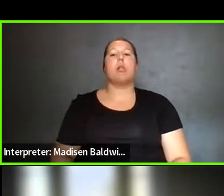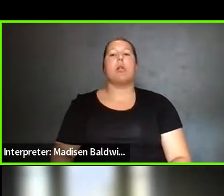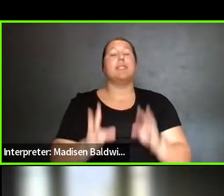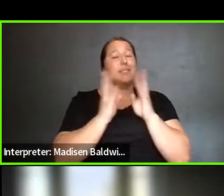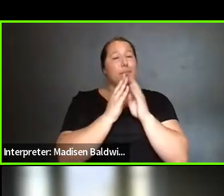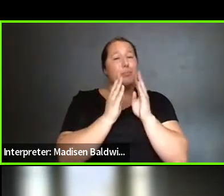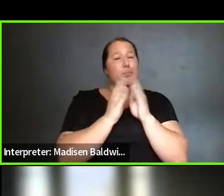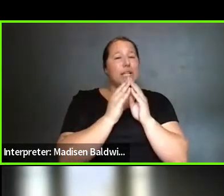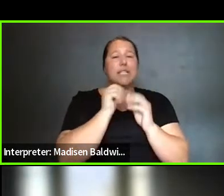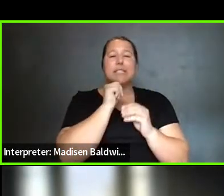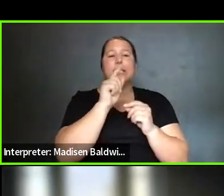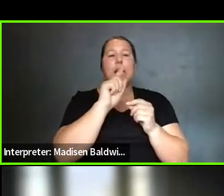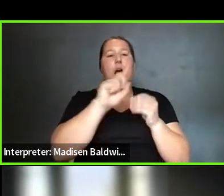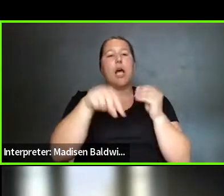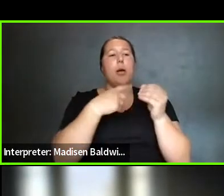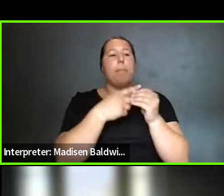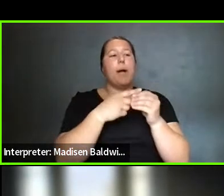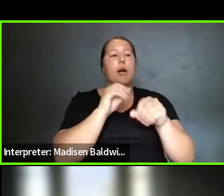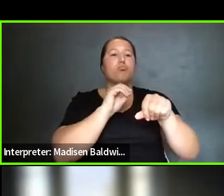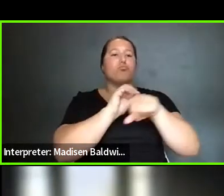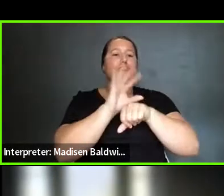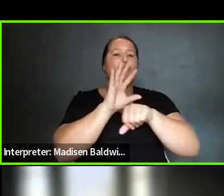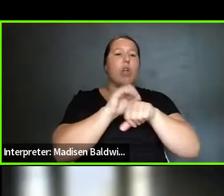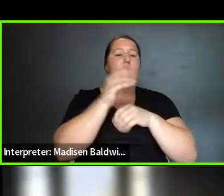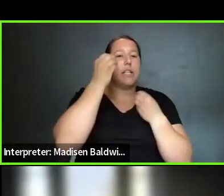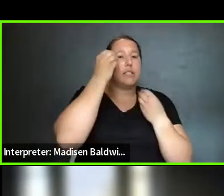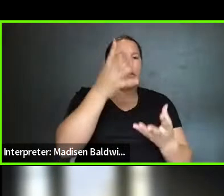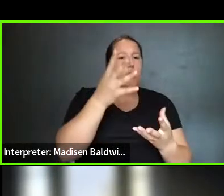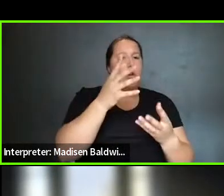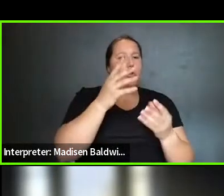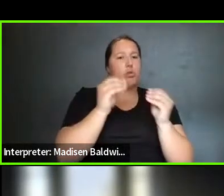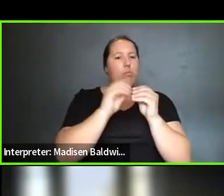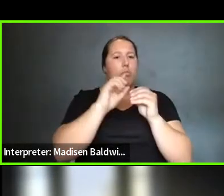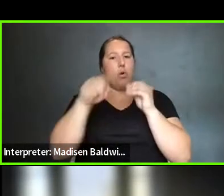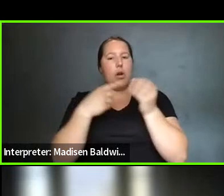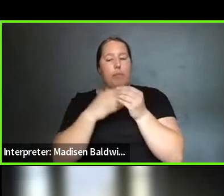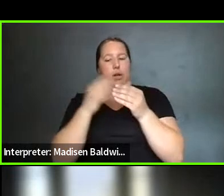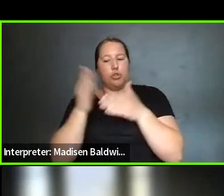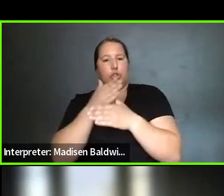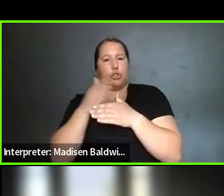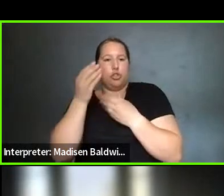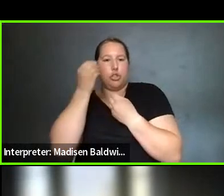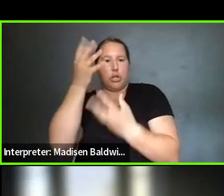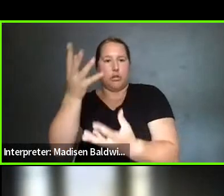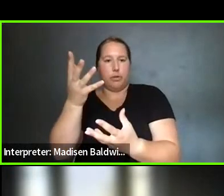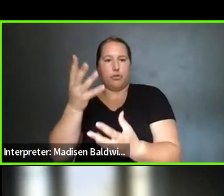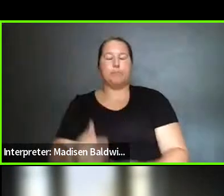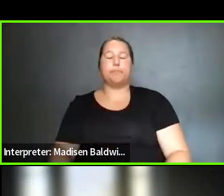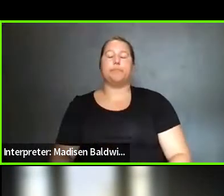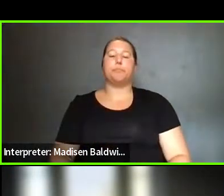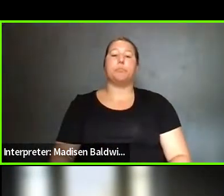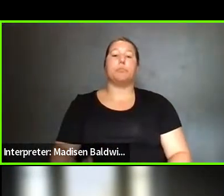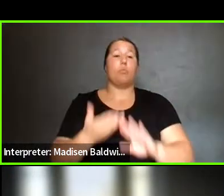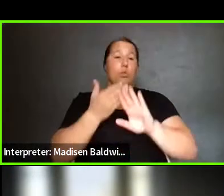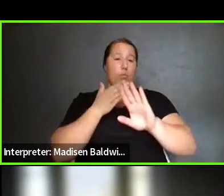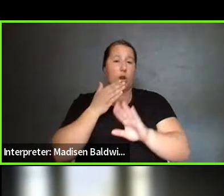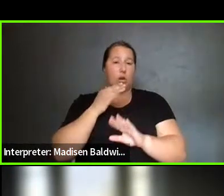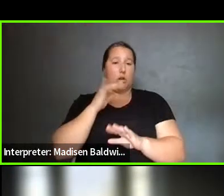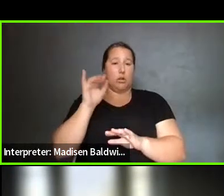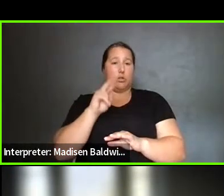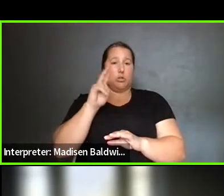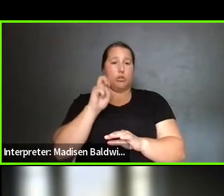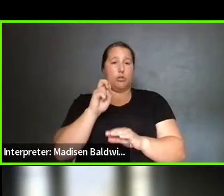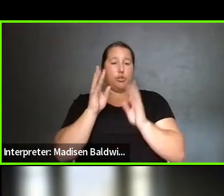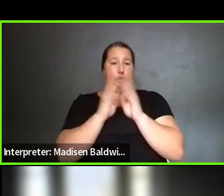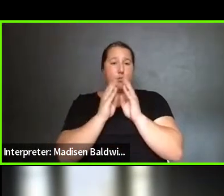advising any advisory information. It's more about us sharing information. And prior to the June meeting, the data was